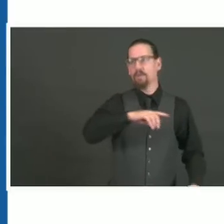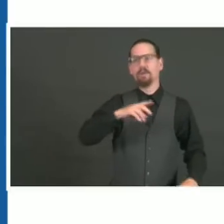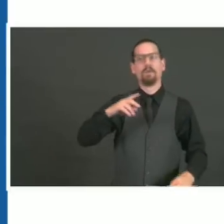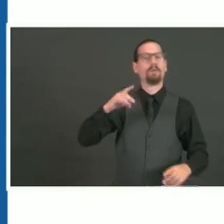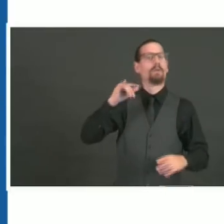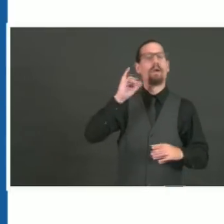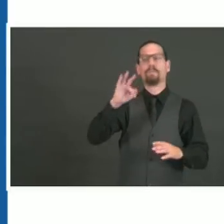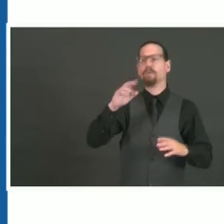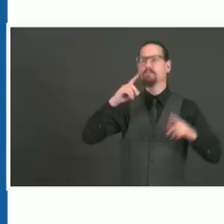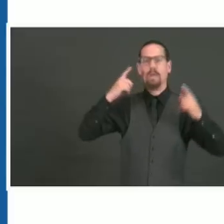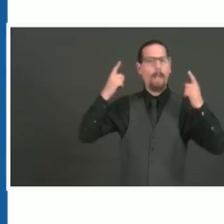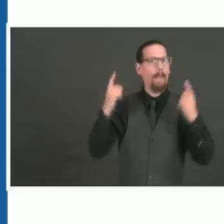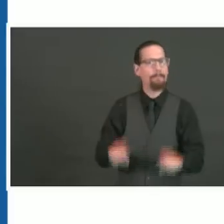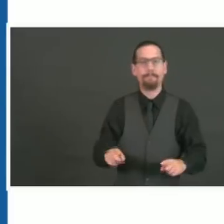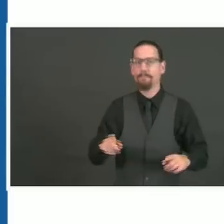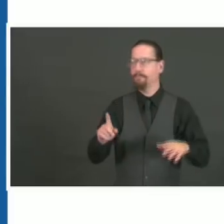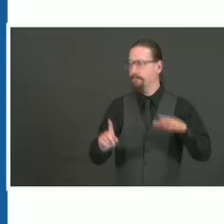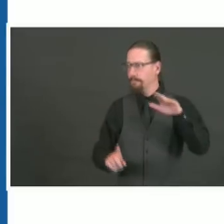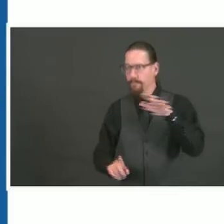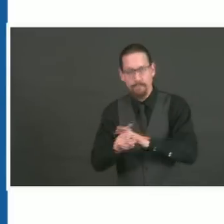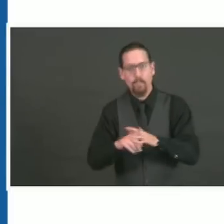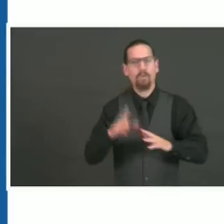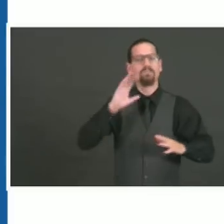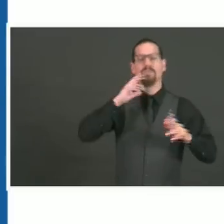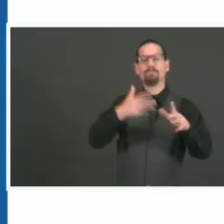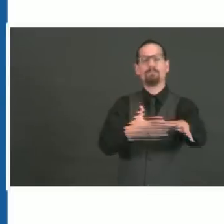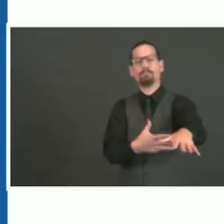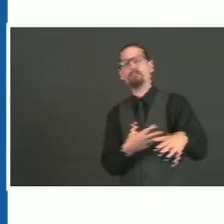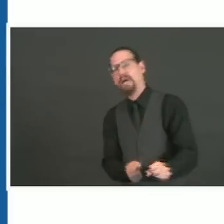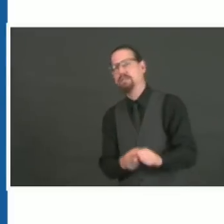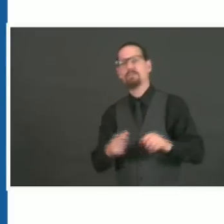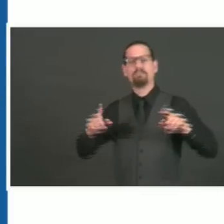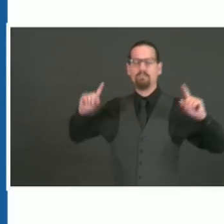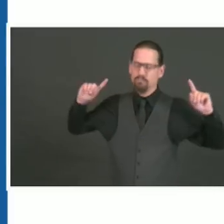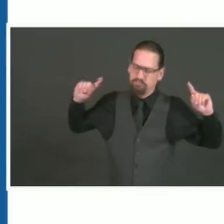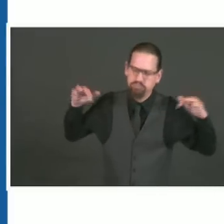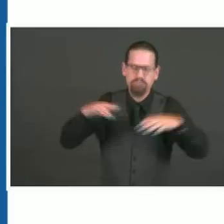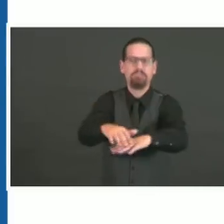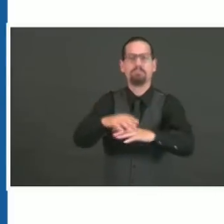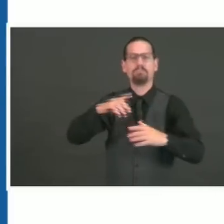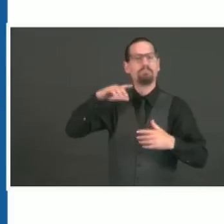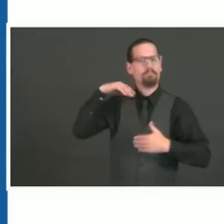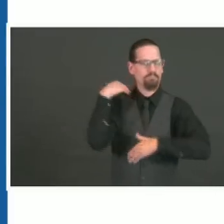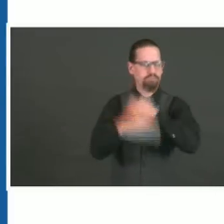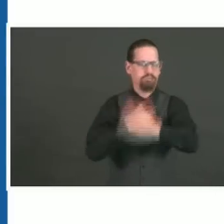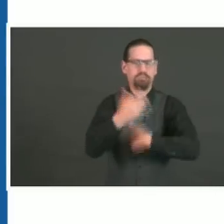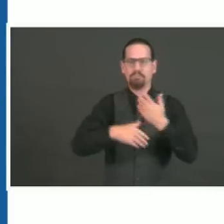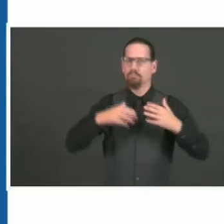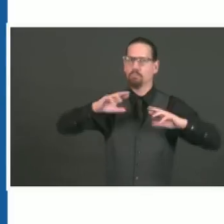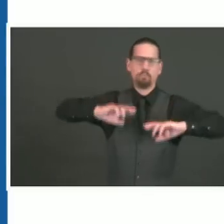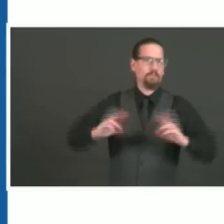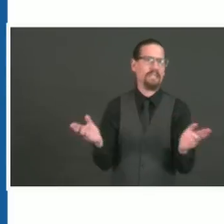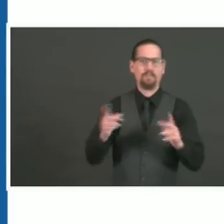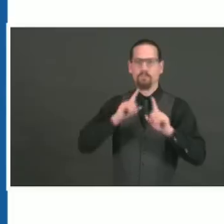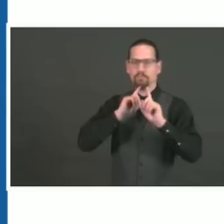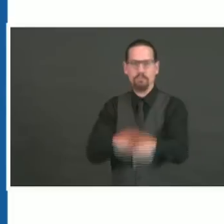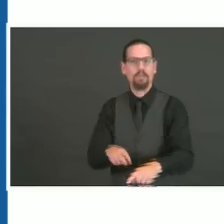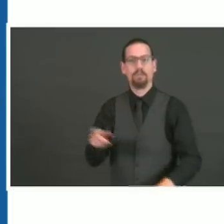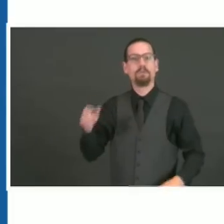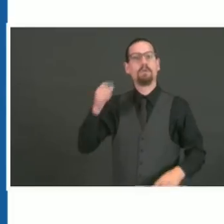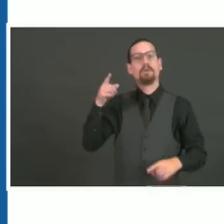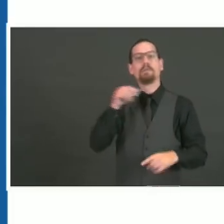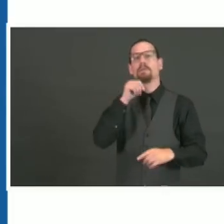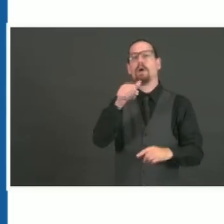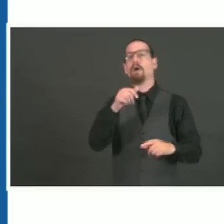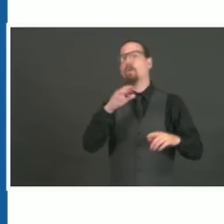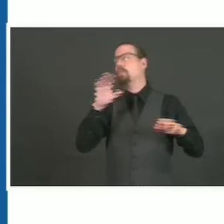the decisions around what happens when we have cases. And a huge amount of thought has